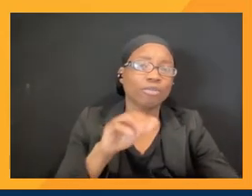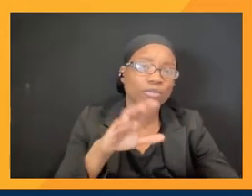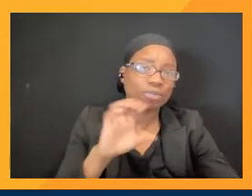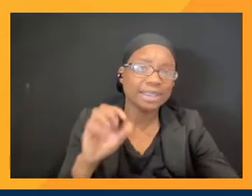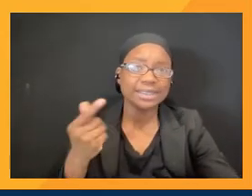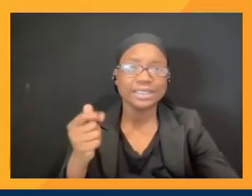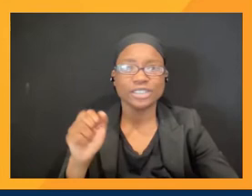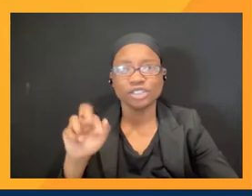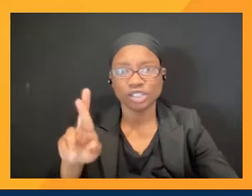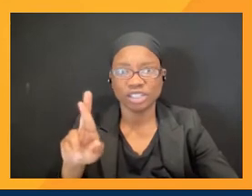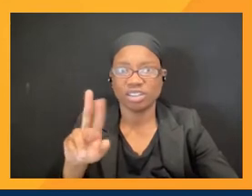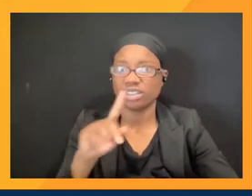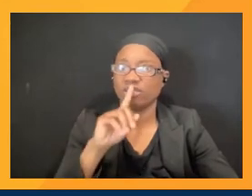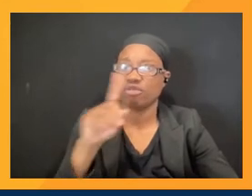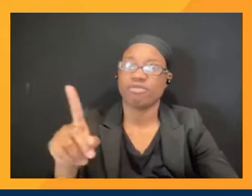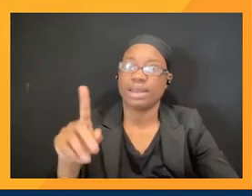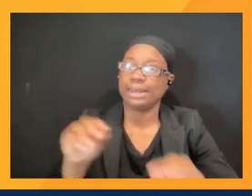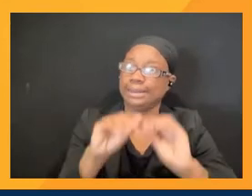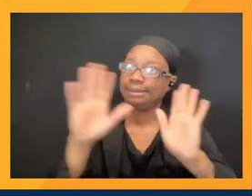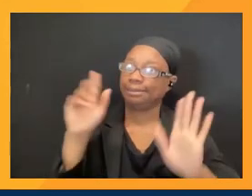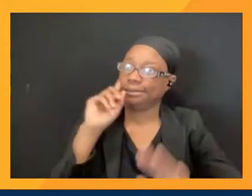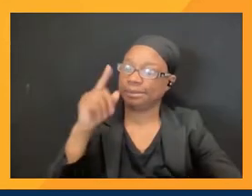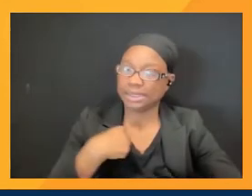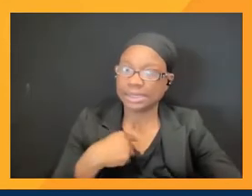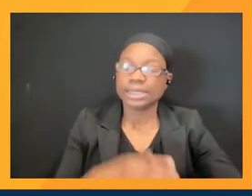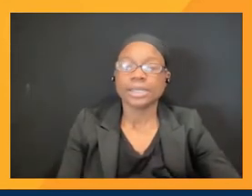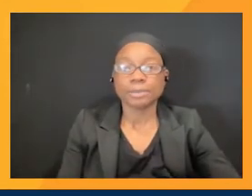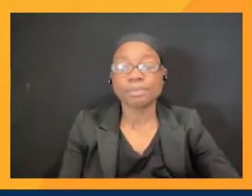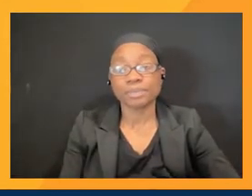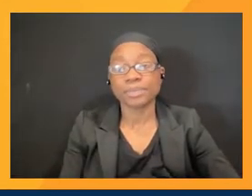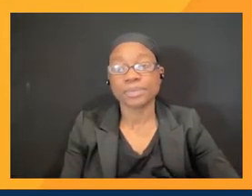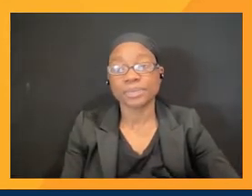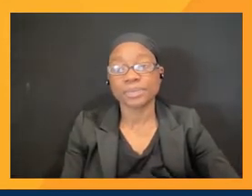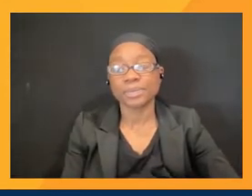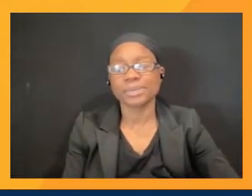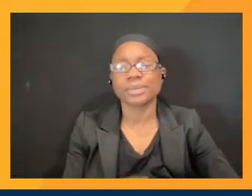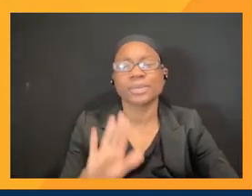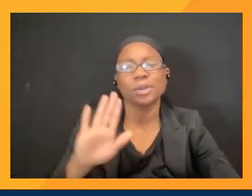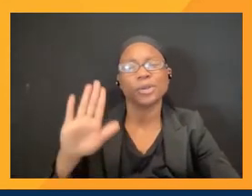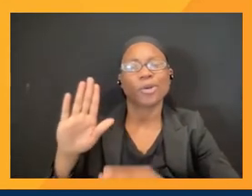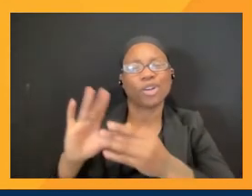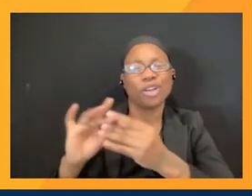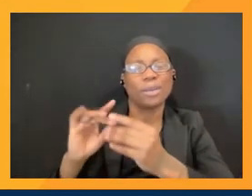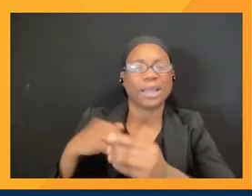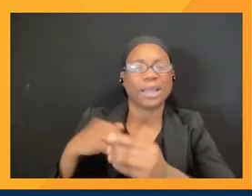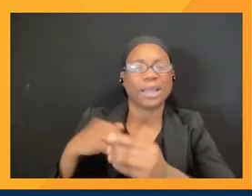addressed. And in particular, the women in our communities, right? Hispanic women, Black women, they